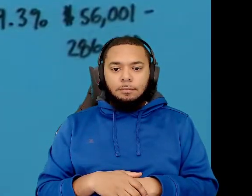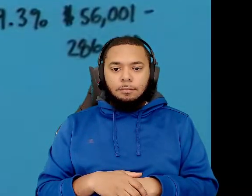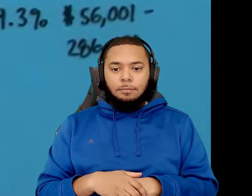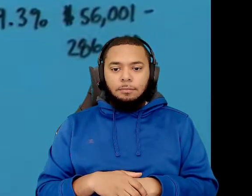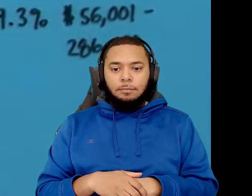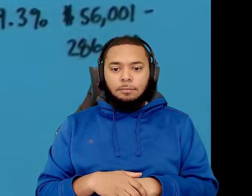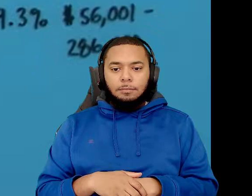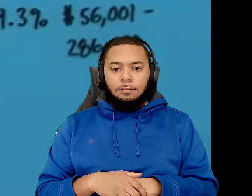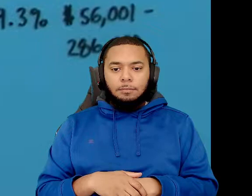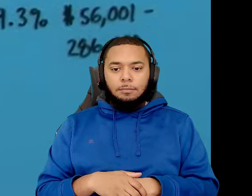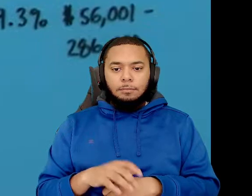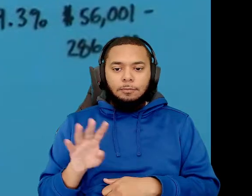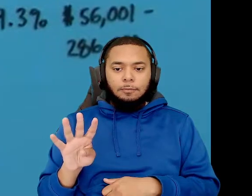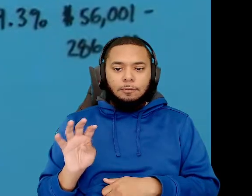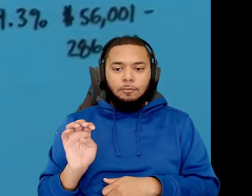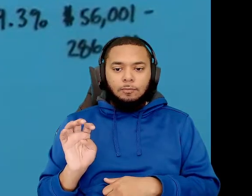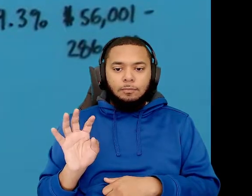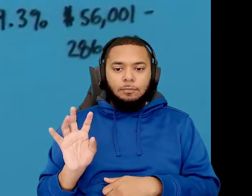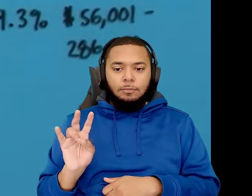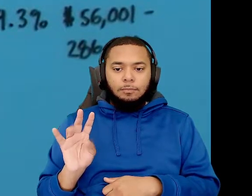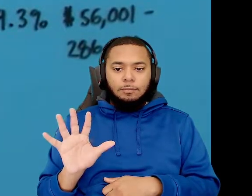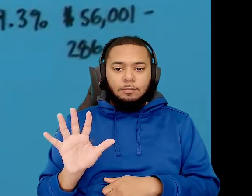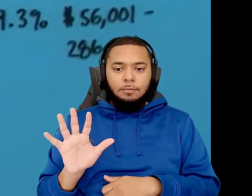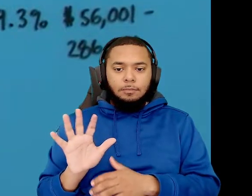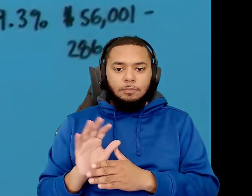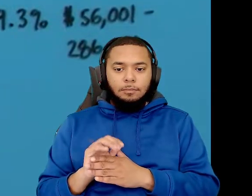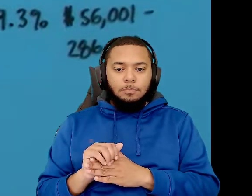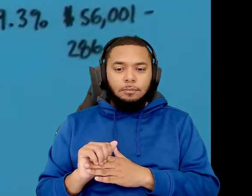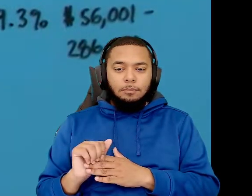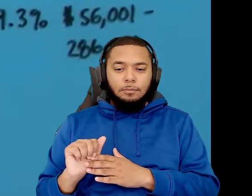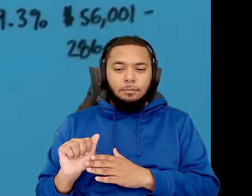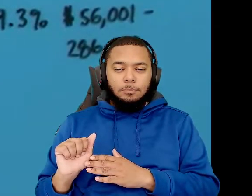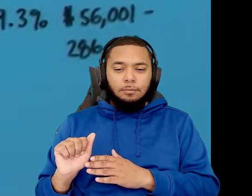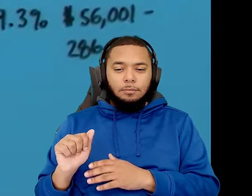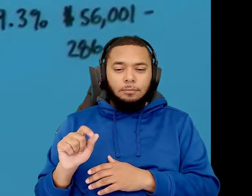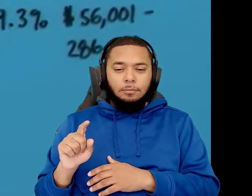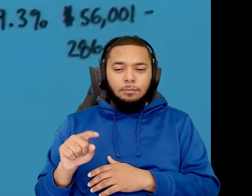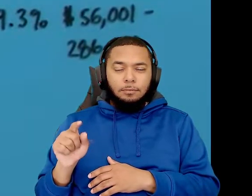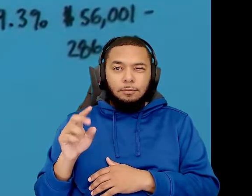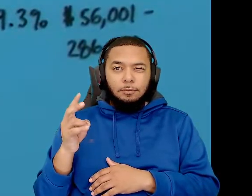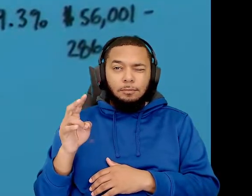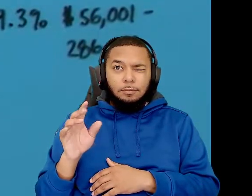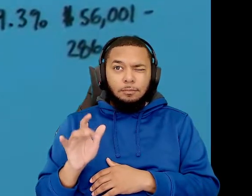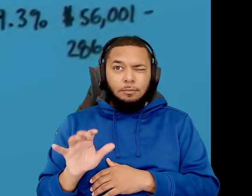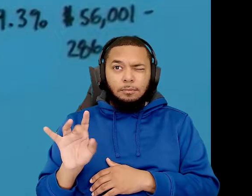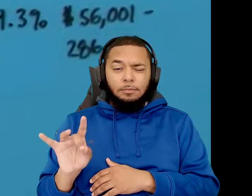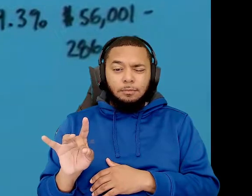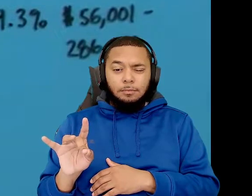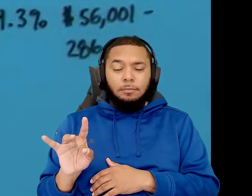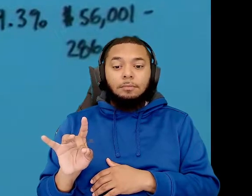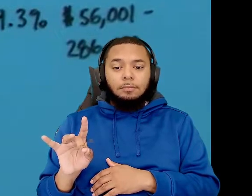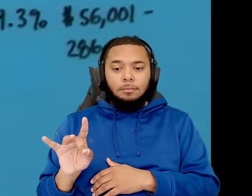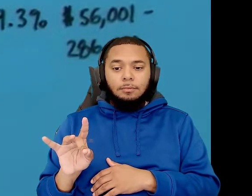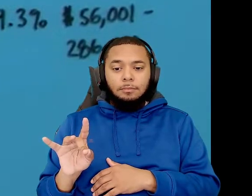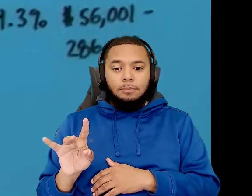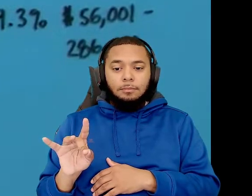7, so $475. And then 17 minus 9 is